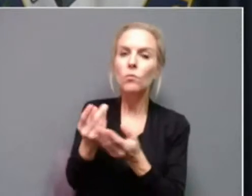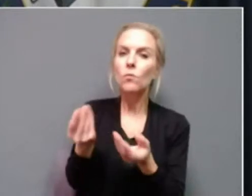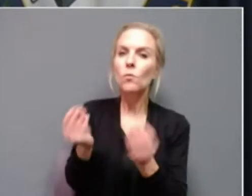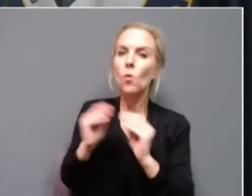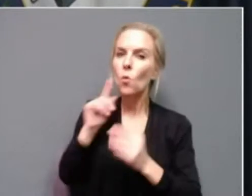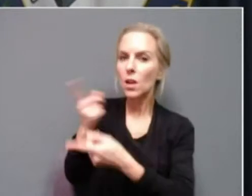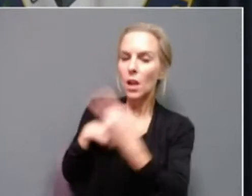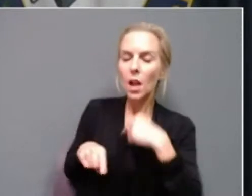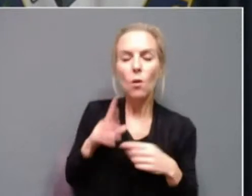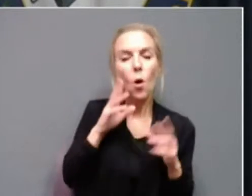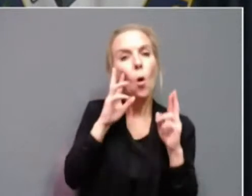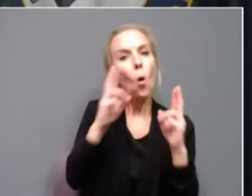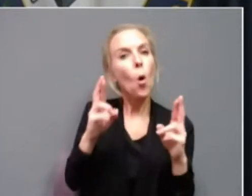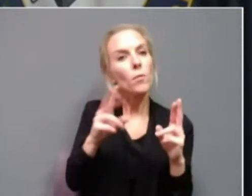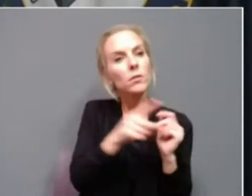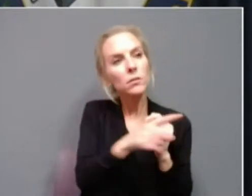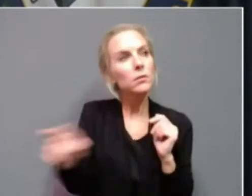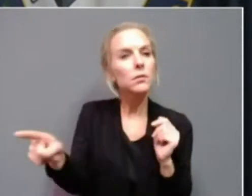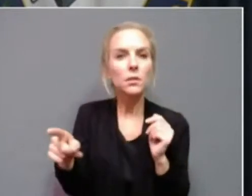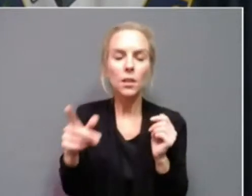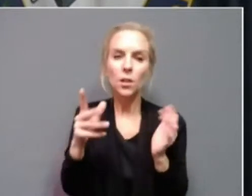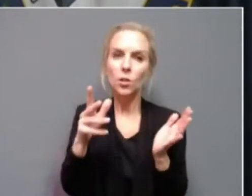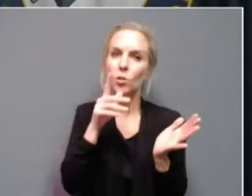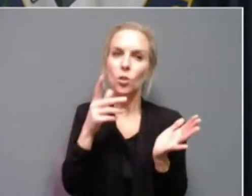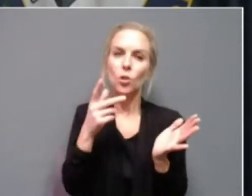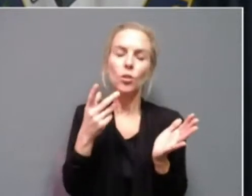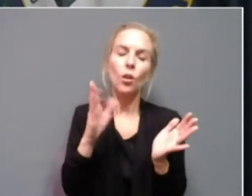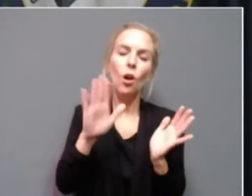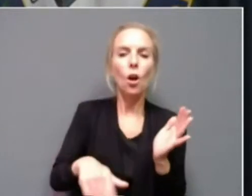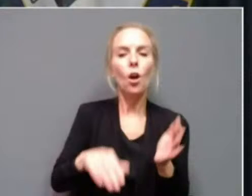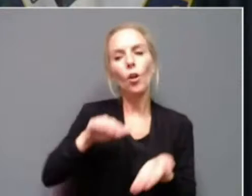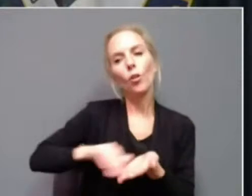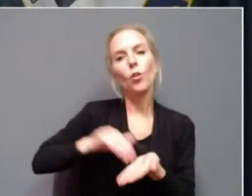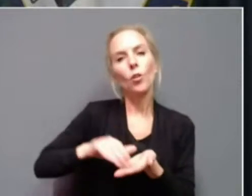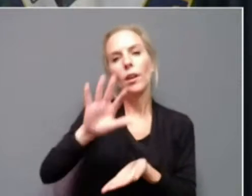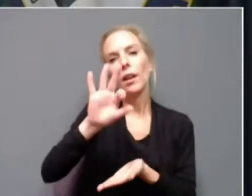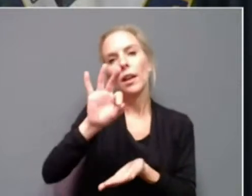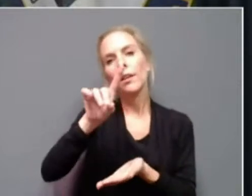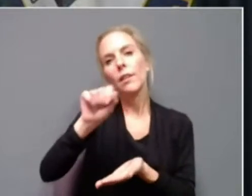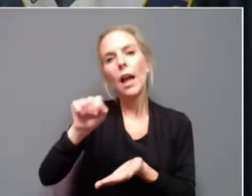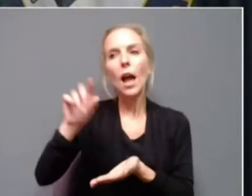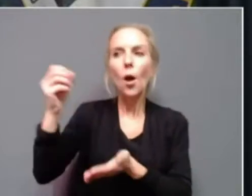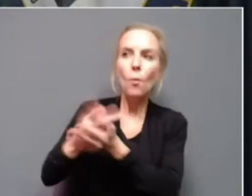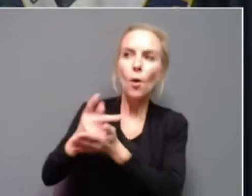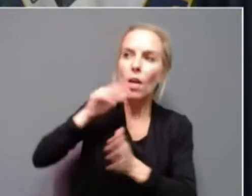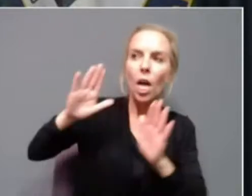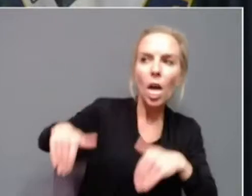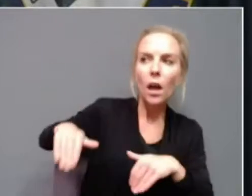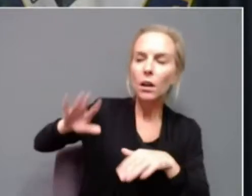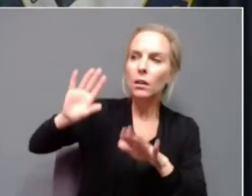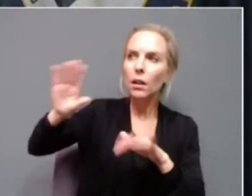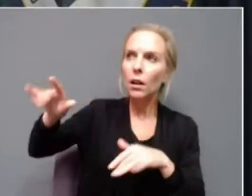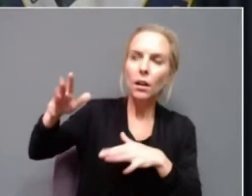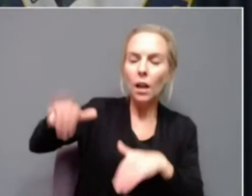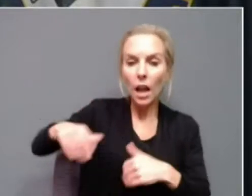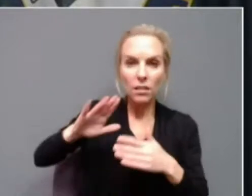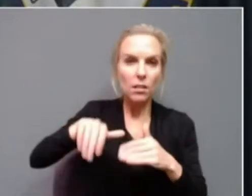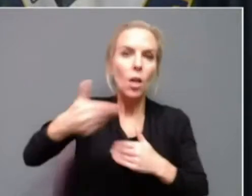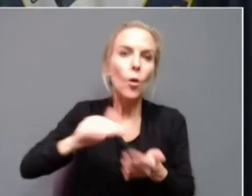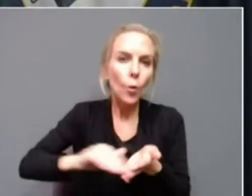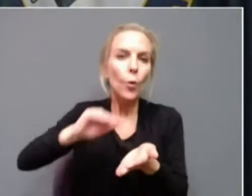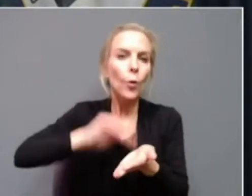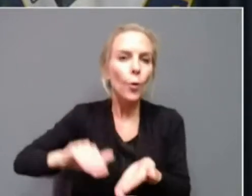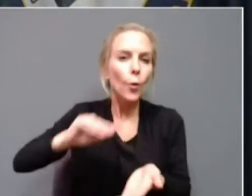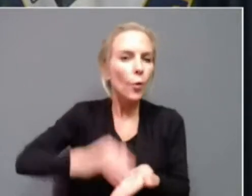out there aren't using FDA approval as an excuse and they're going to switch to another excuse, because half the population's gotten this